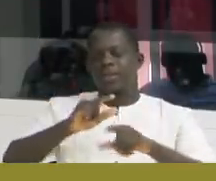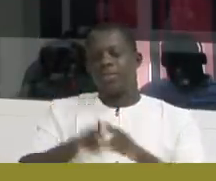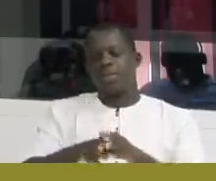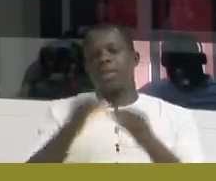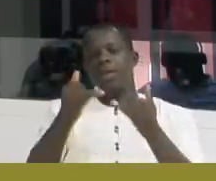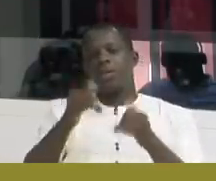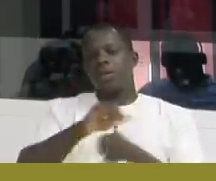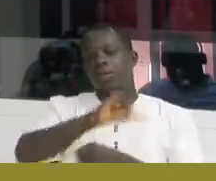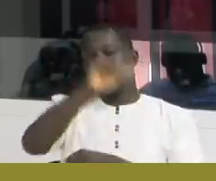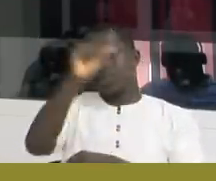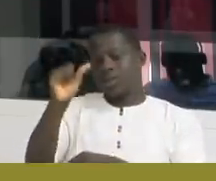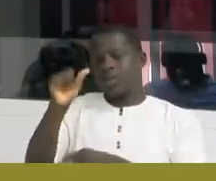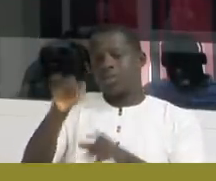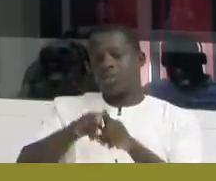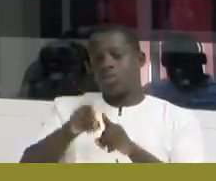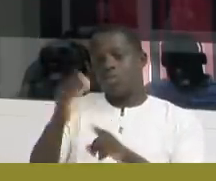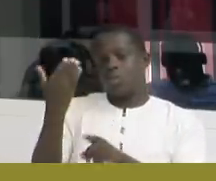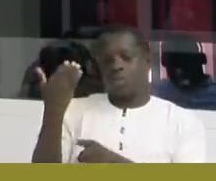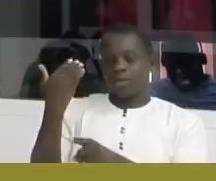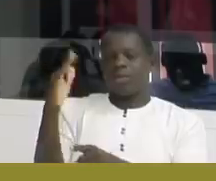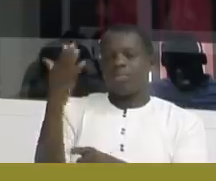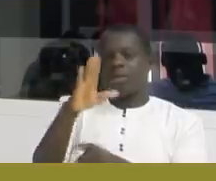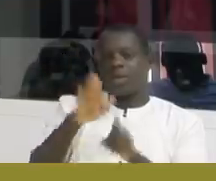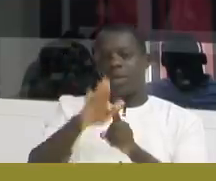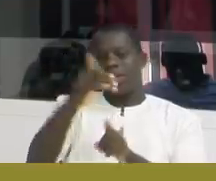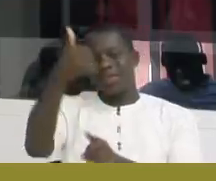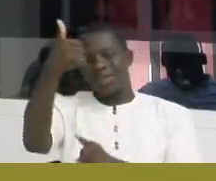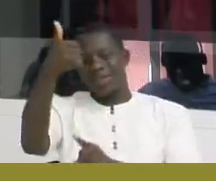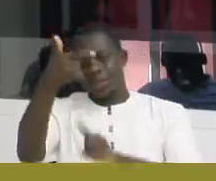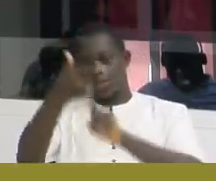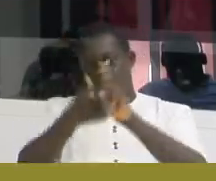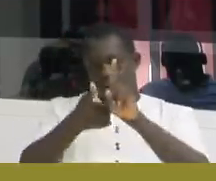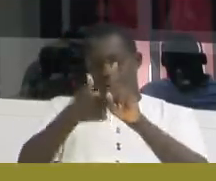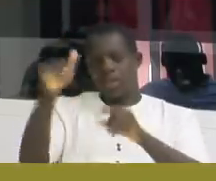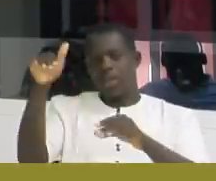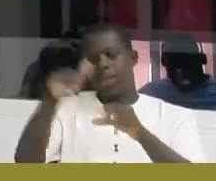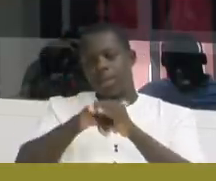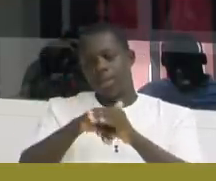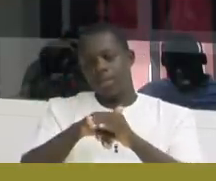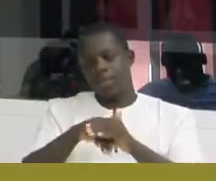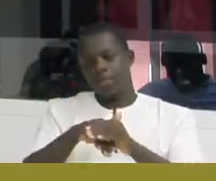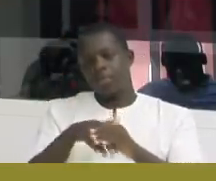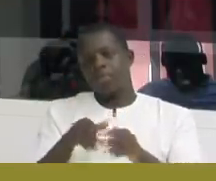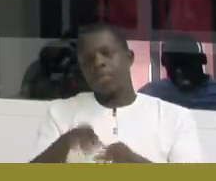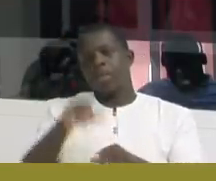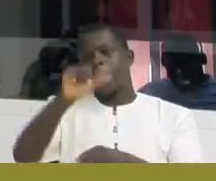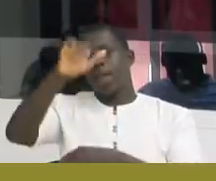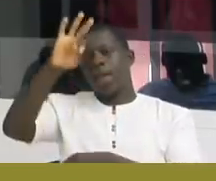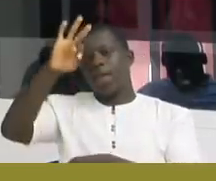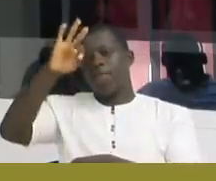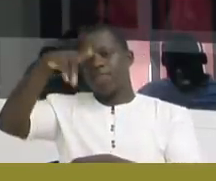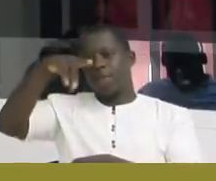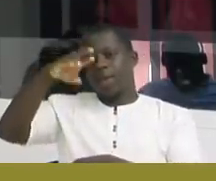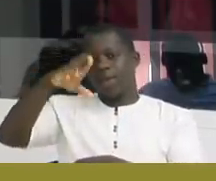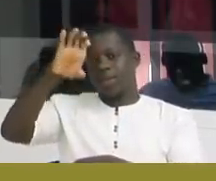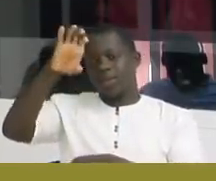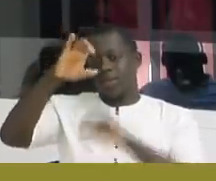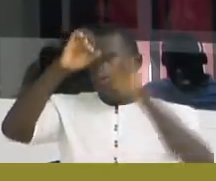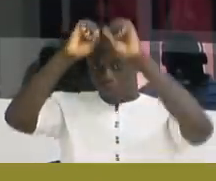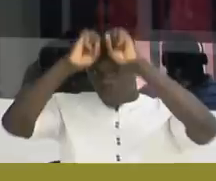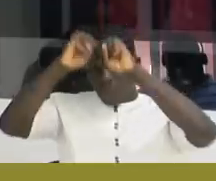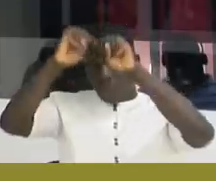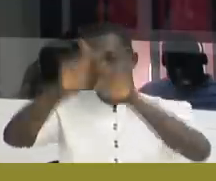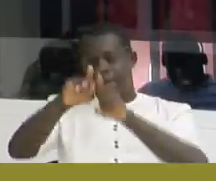this was just almost 6 months into the AFPRC government. Is that